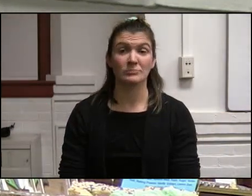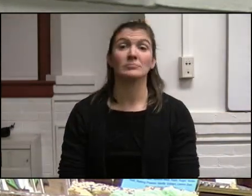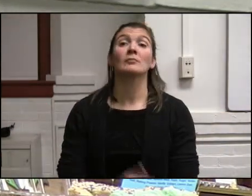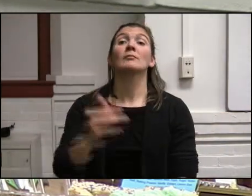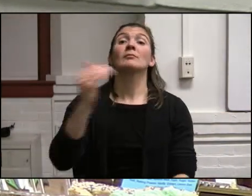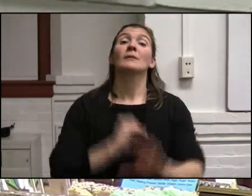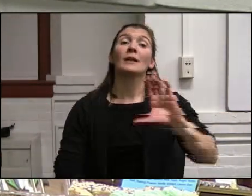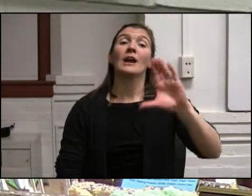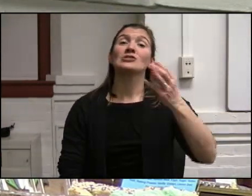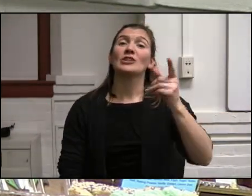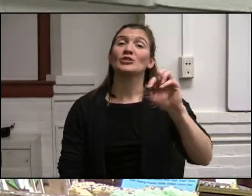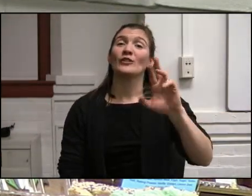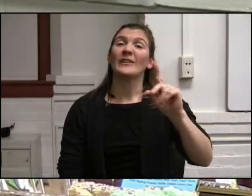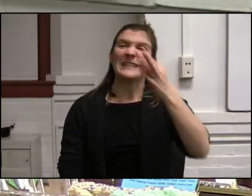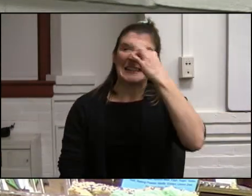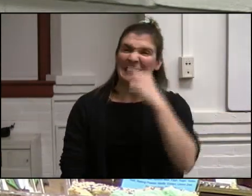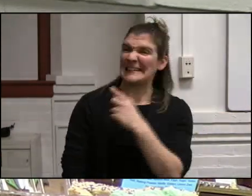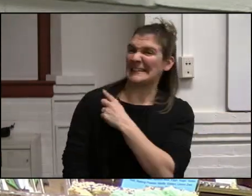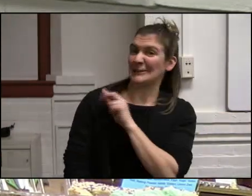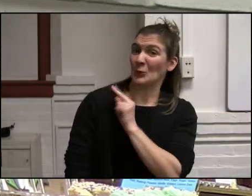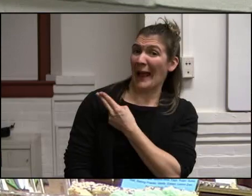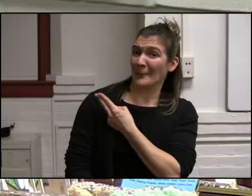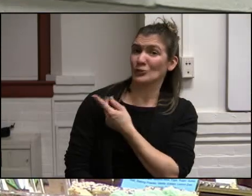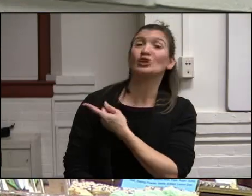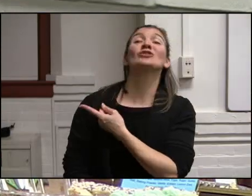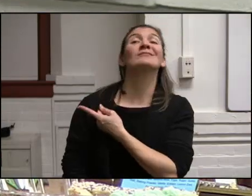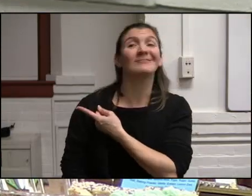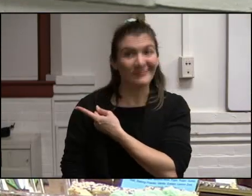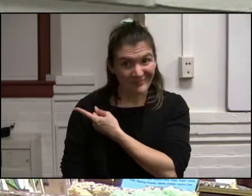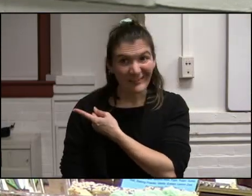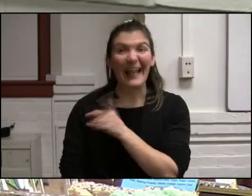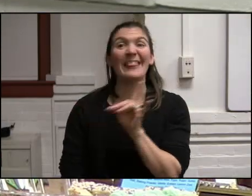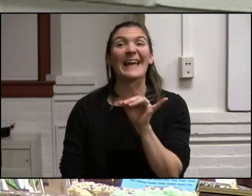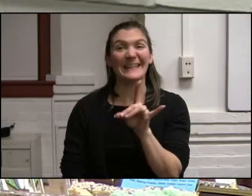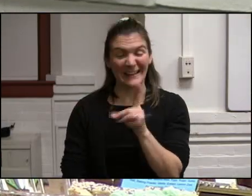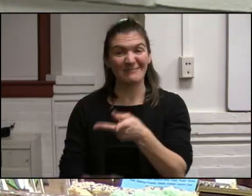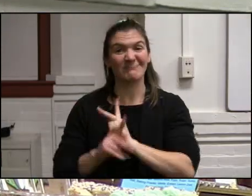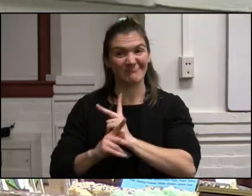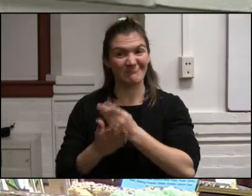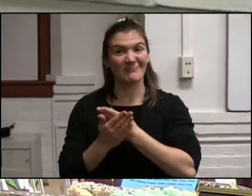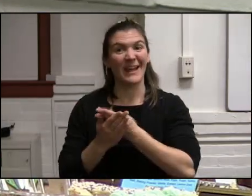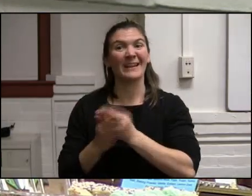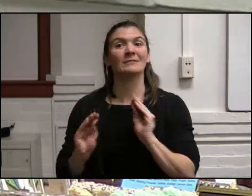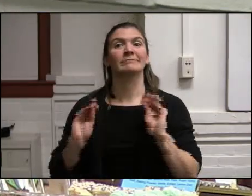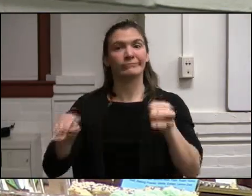The Chesterfield, obviously they can do those bonds, and they did it. And one of the people,